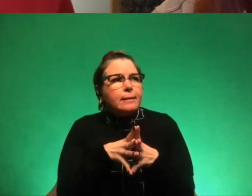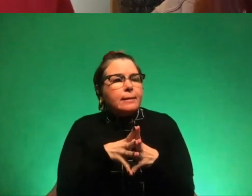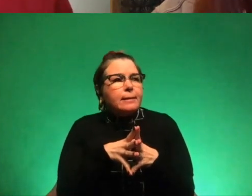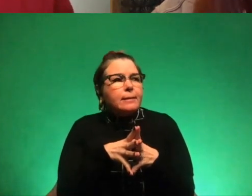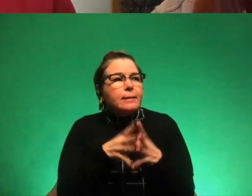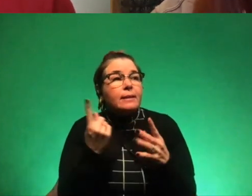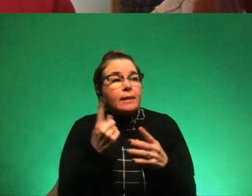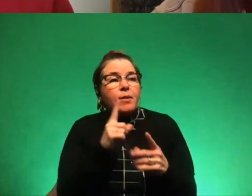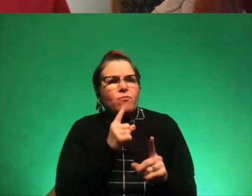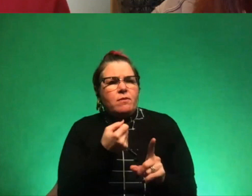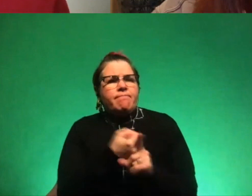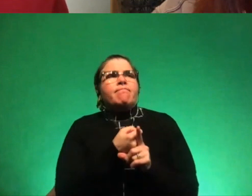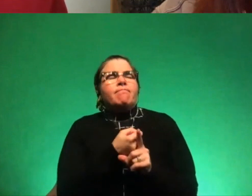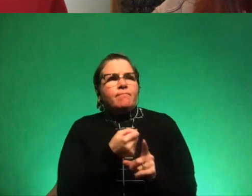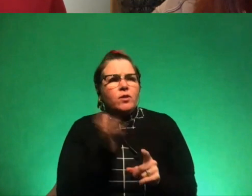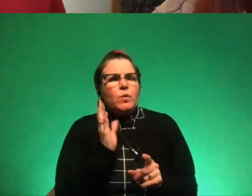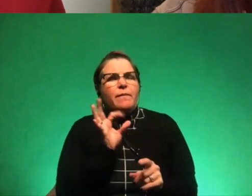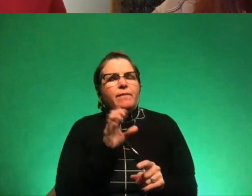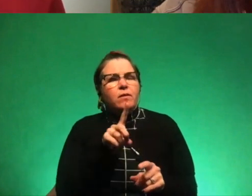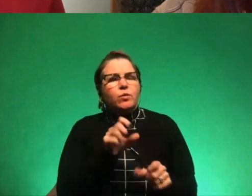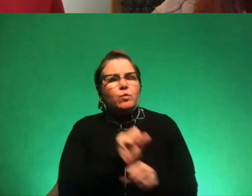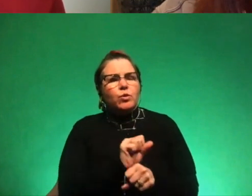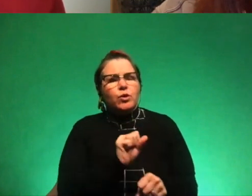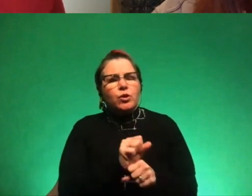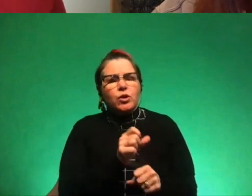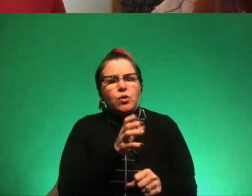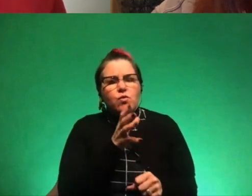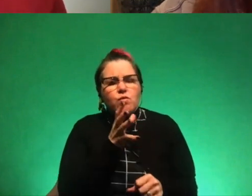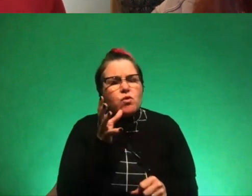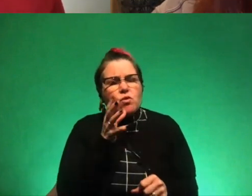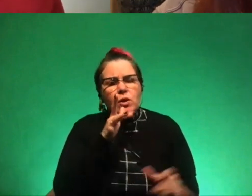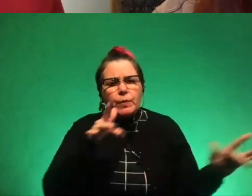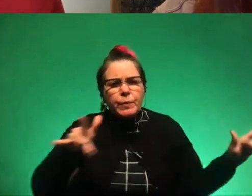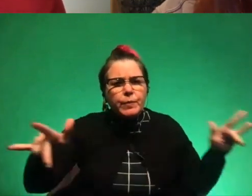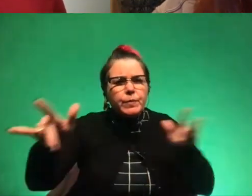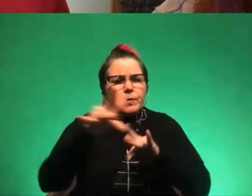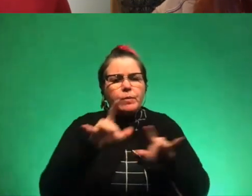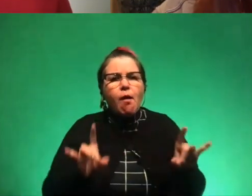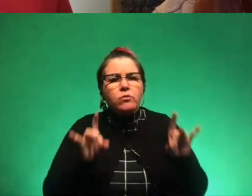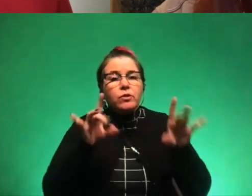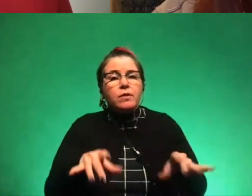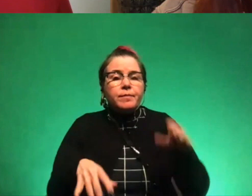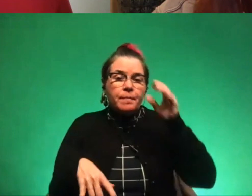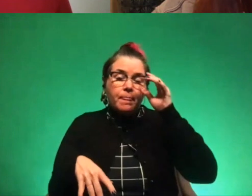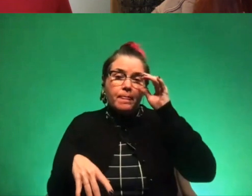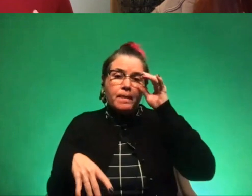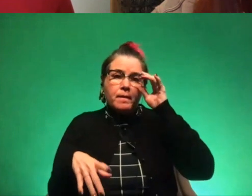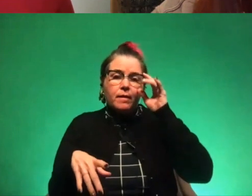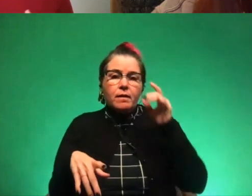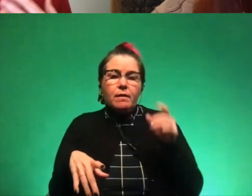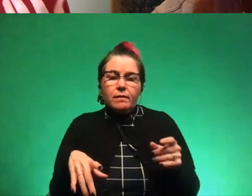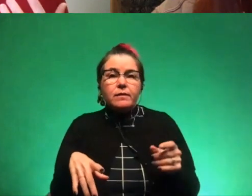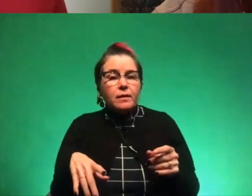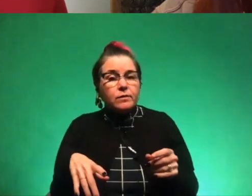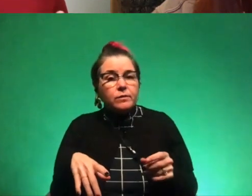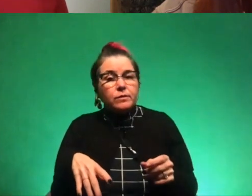that really struck me, like, I used to do field work in rural and remote Australia, and that's pretty full on because you